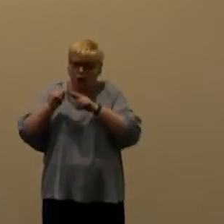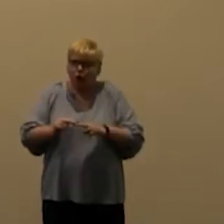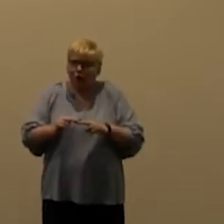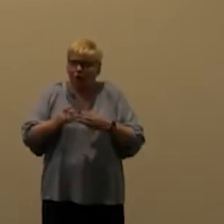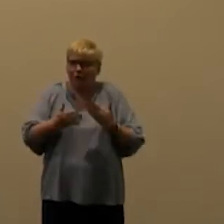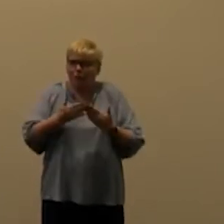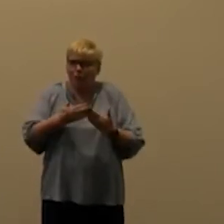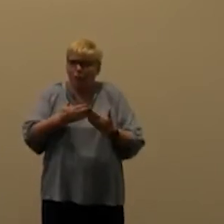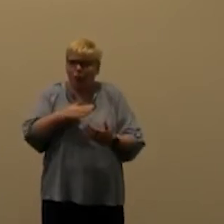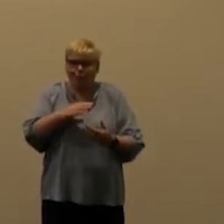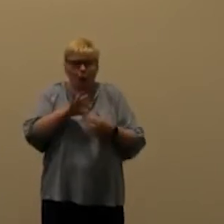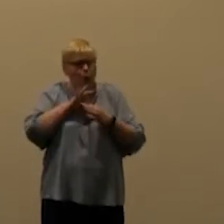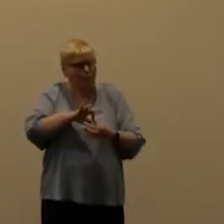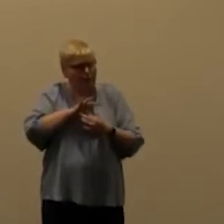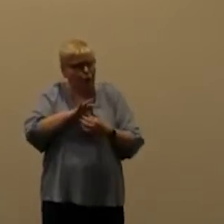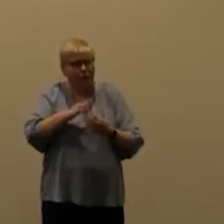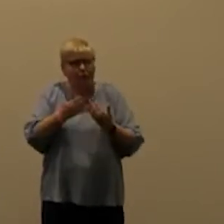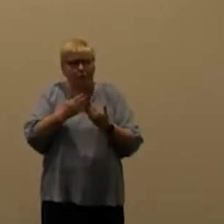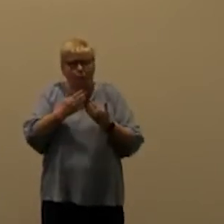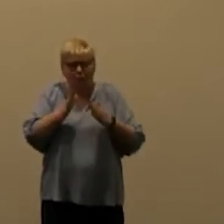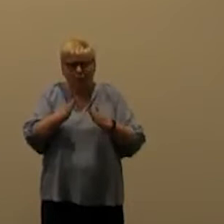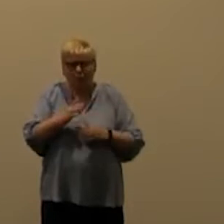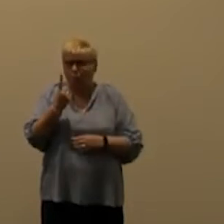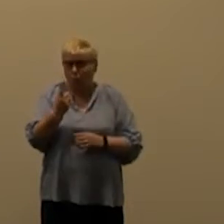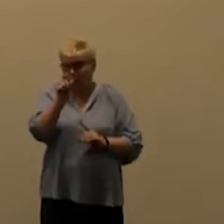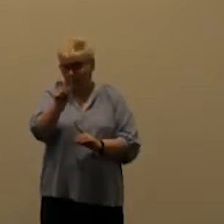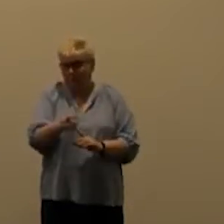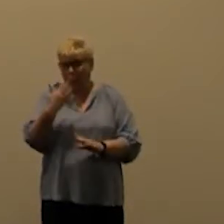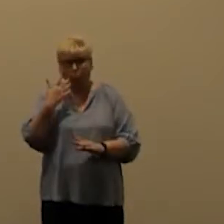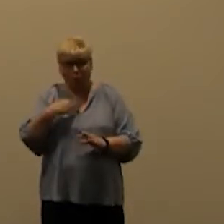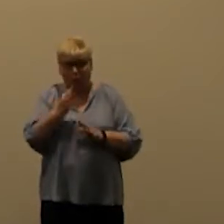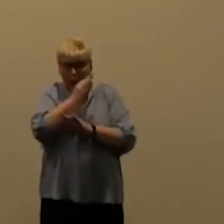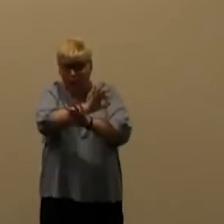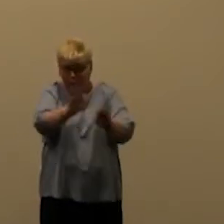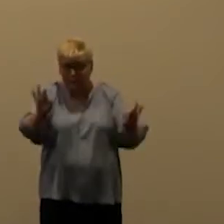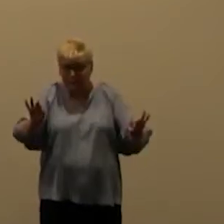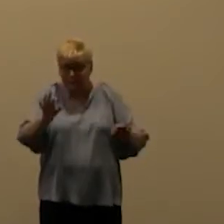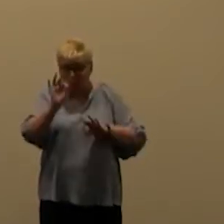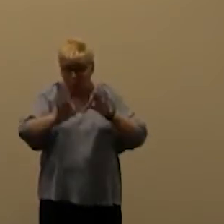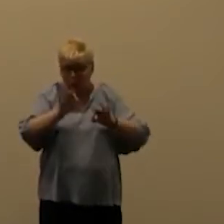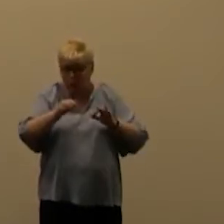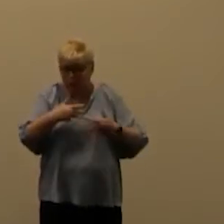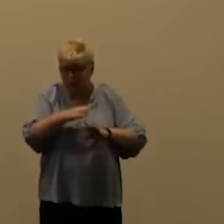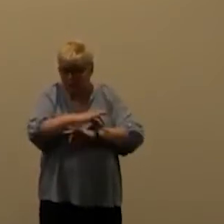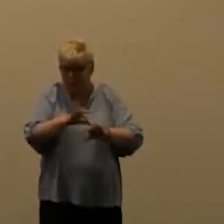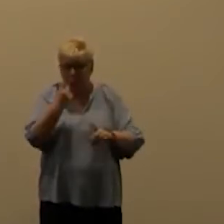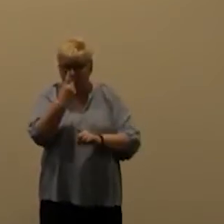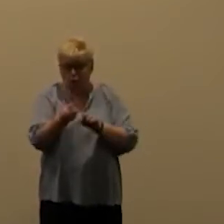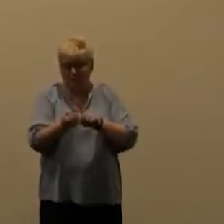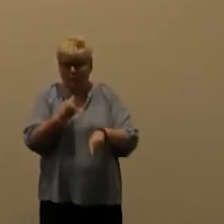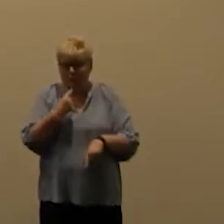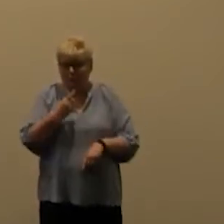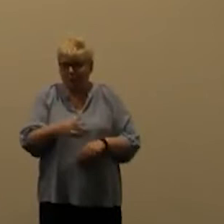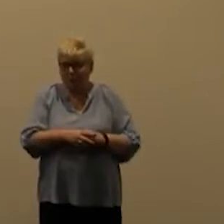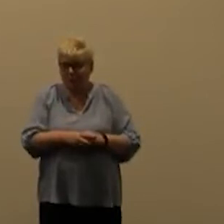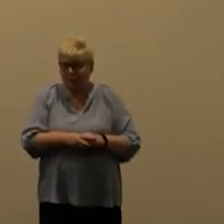open-minded. And to quote one of our respondents when we asked this question out to our peers, one response we got was